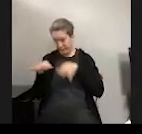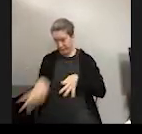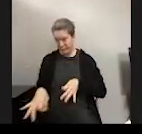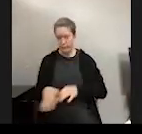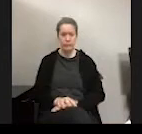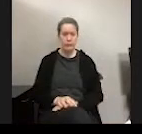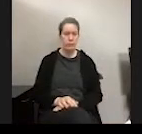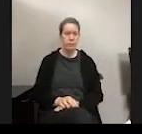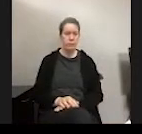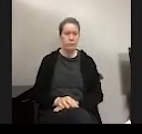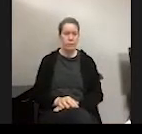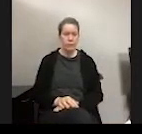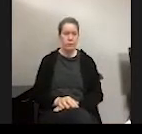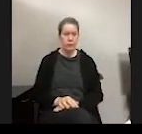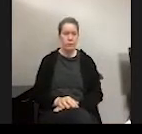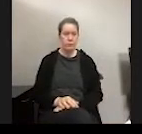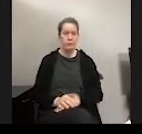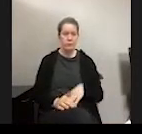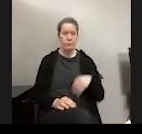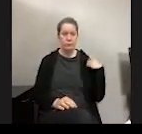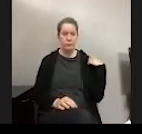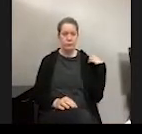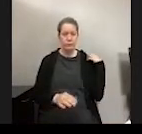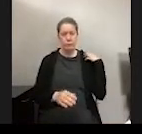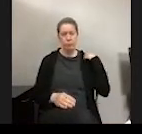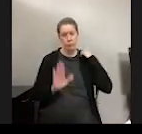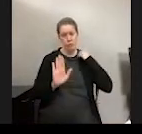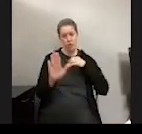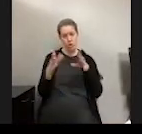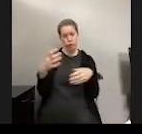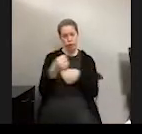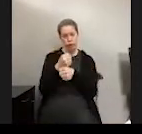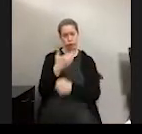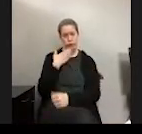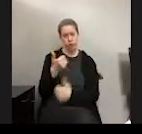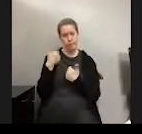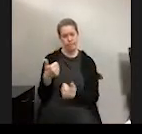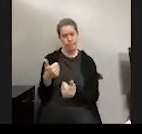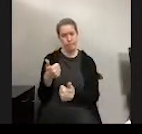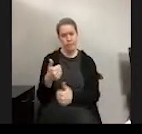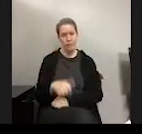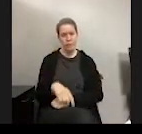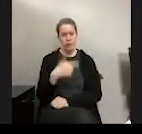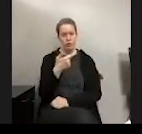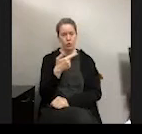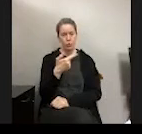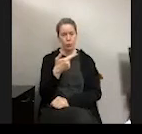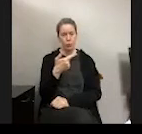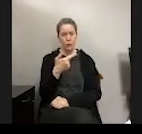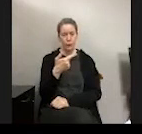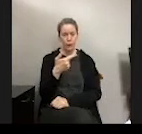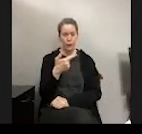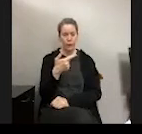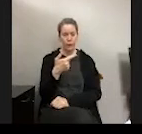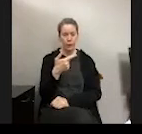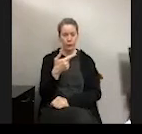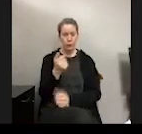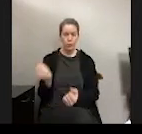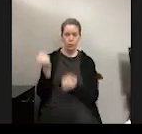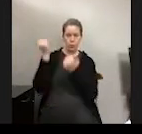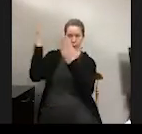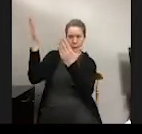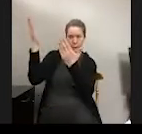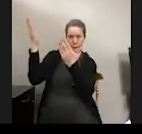I think that's a really good synopsis. There are 21 points or major recommendations for the